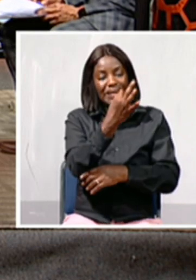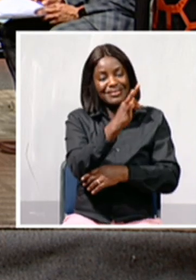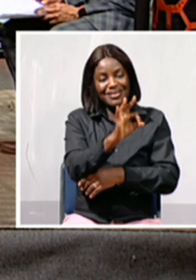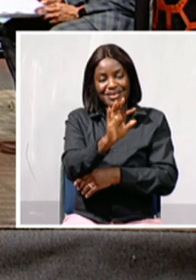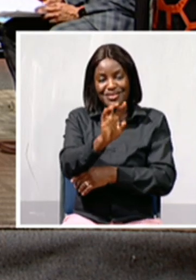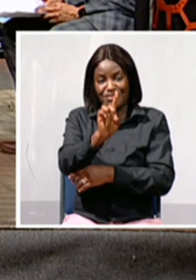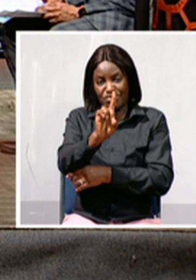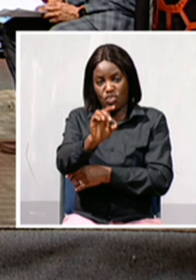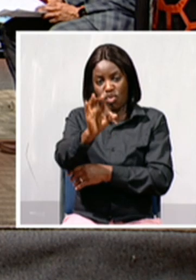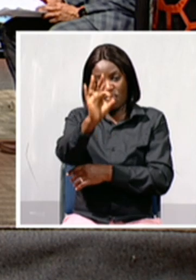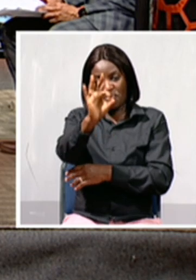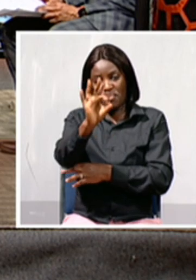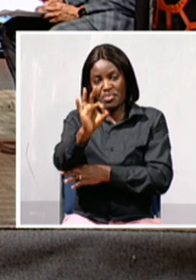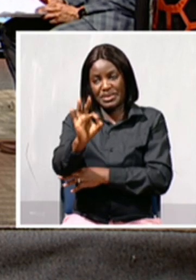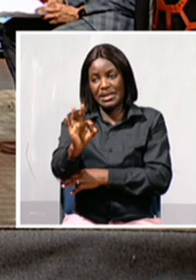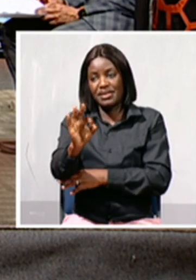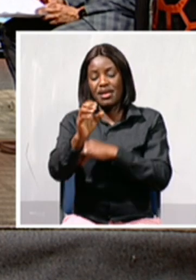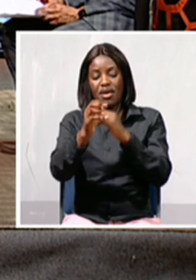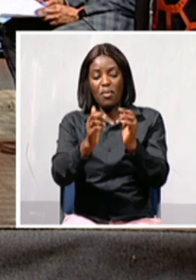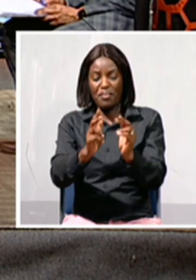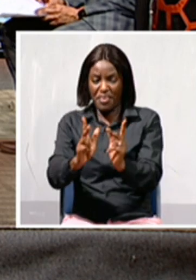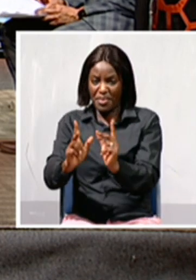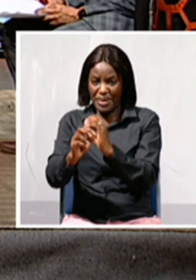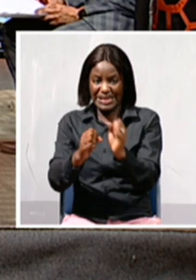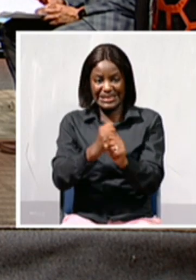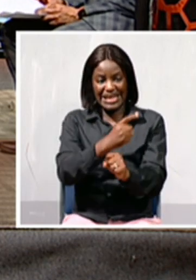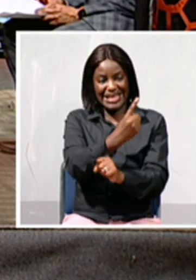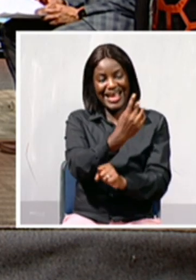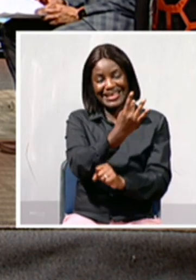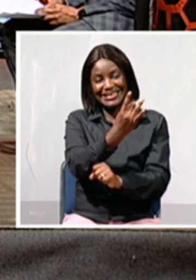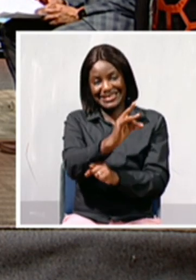91% of those who were allowed to registered.